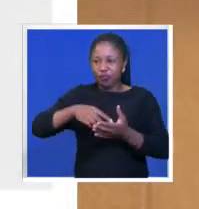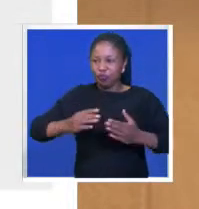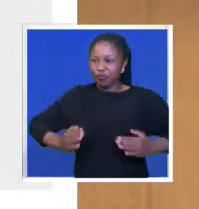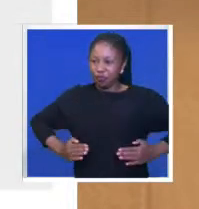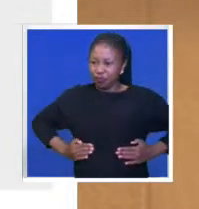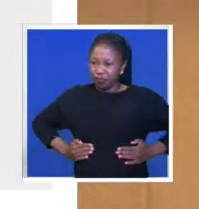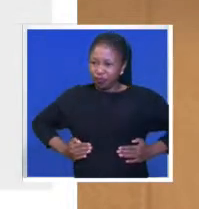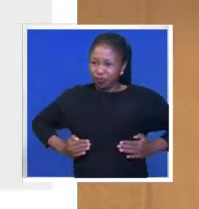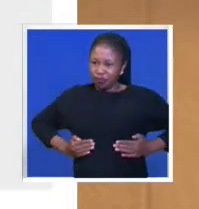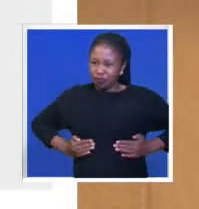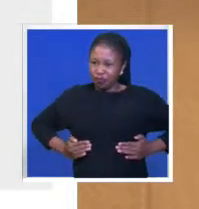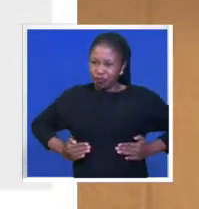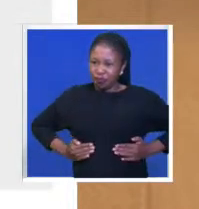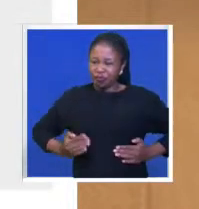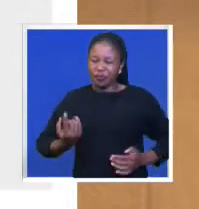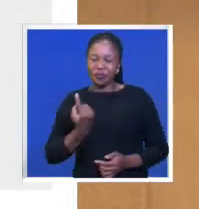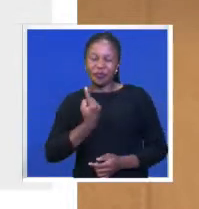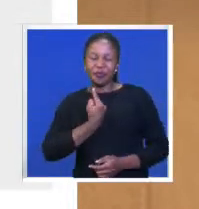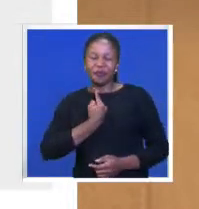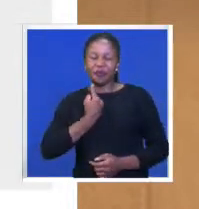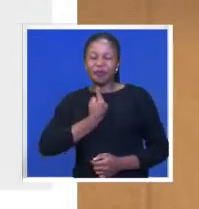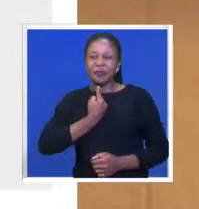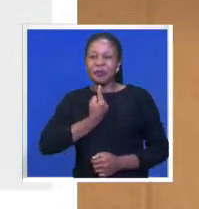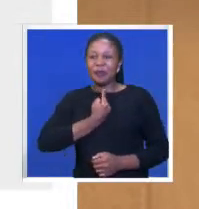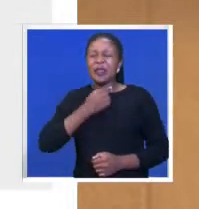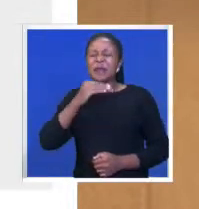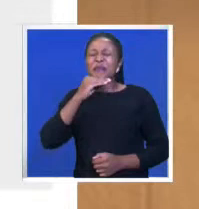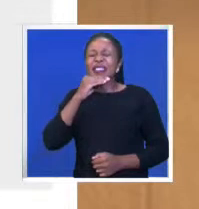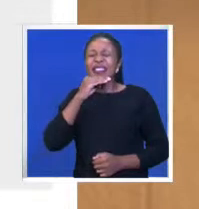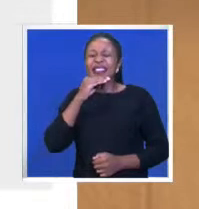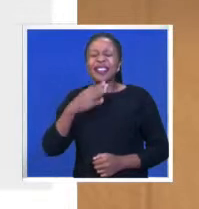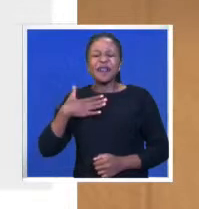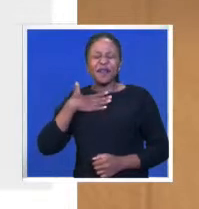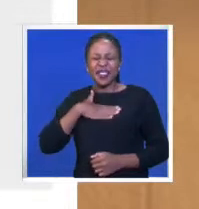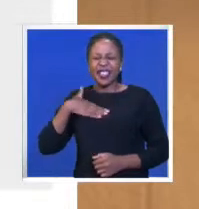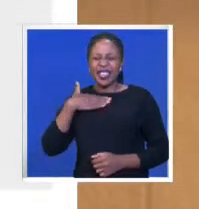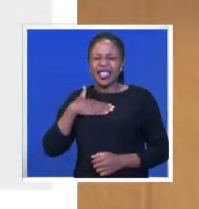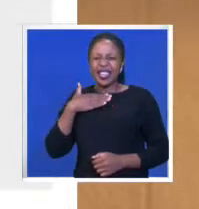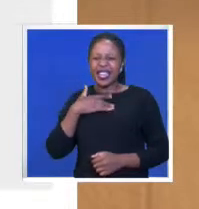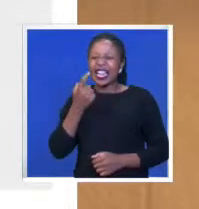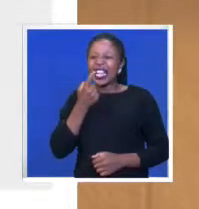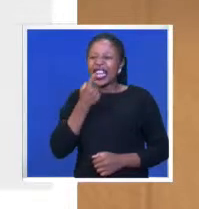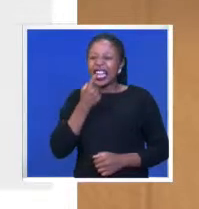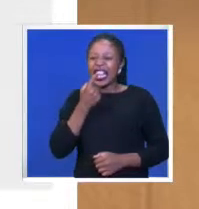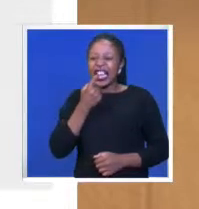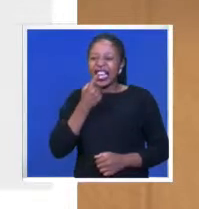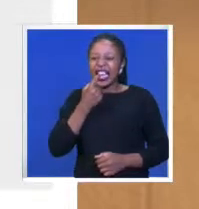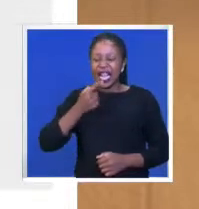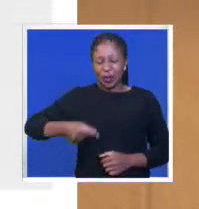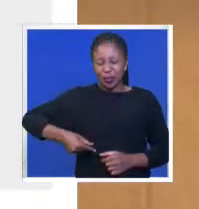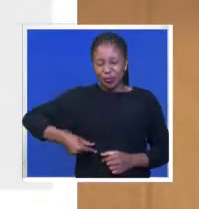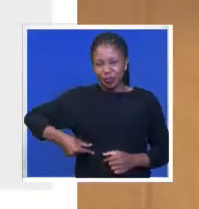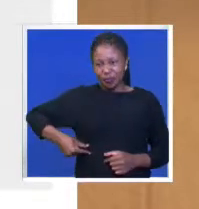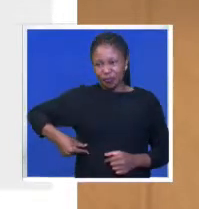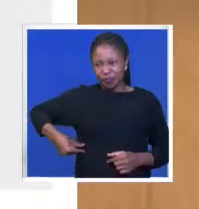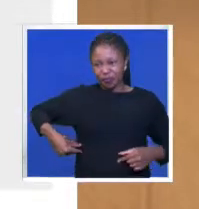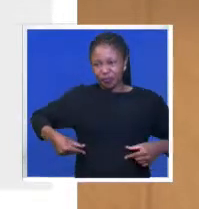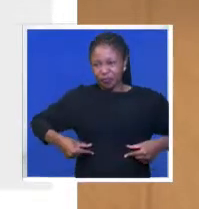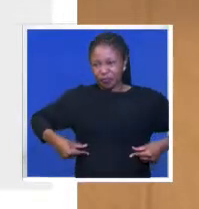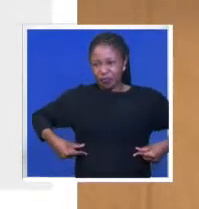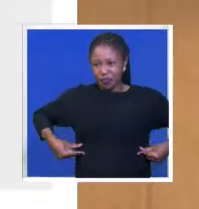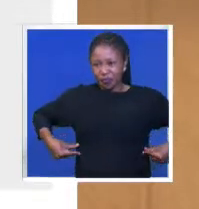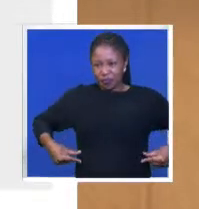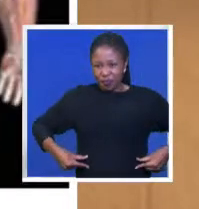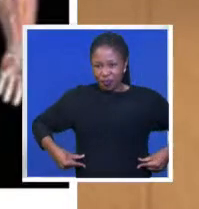your body, you might be able to feel some bones on your side. Those are the ribs. The second